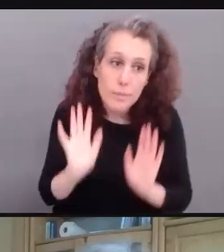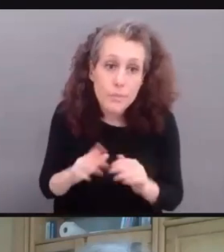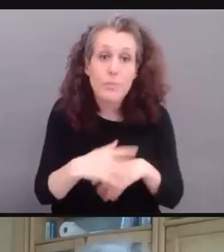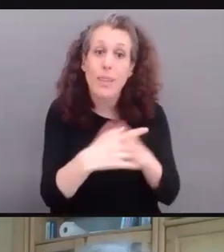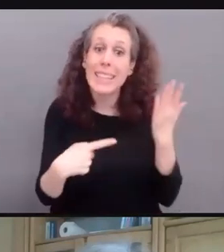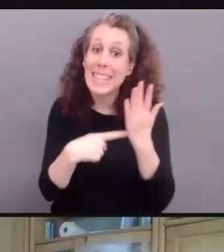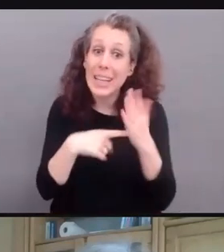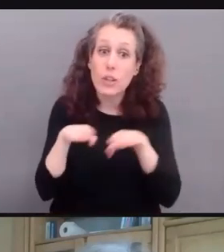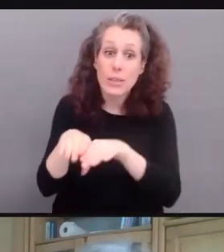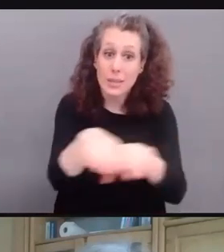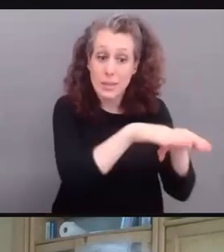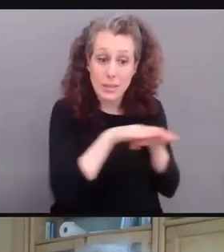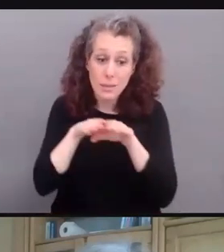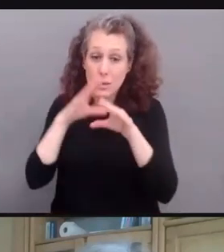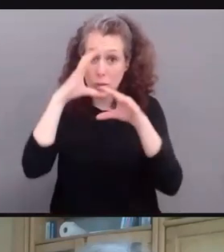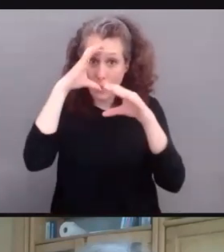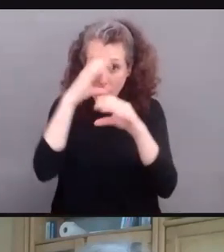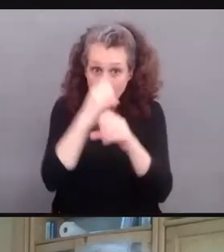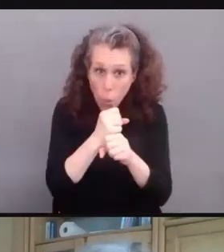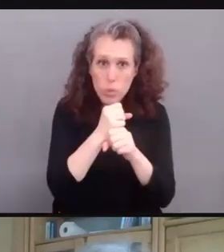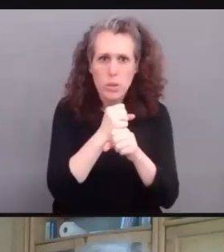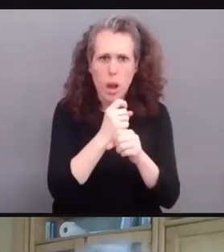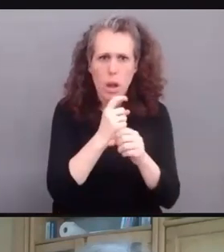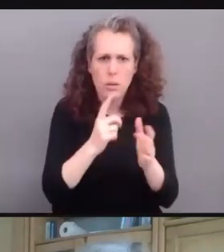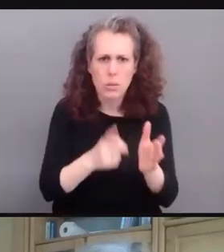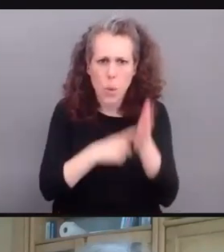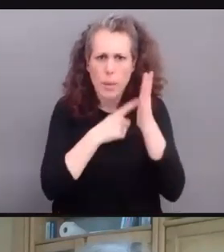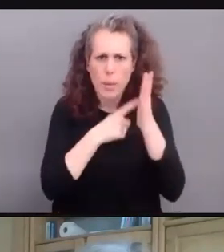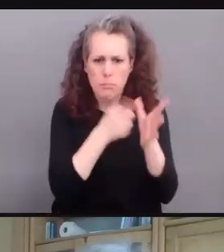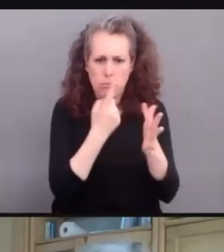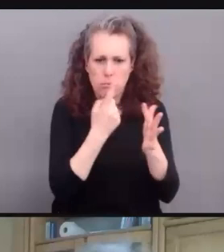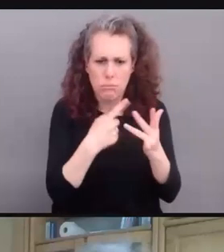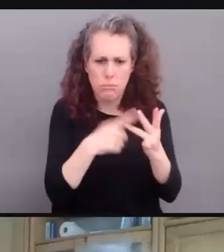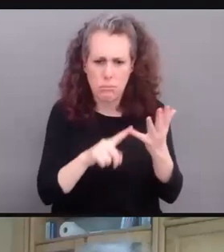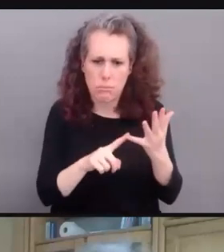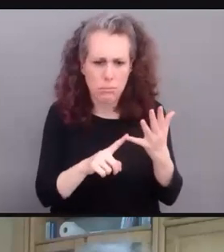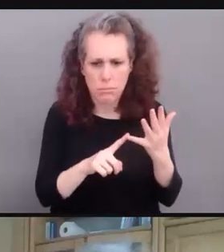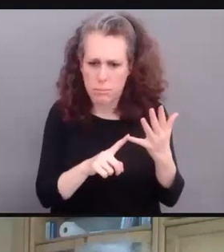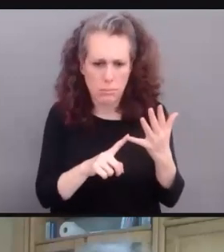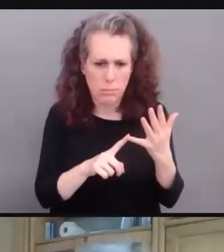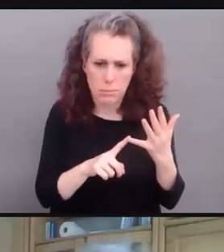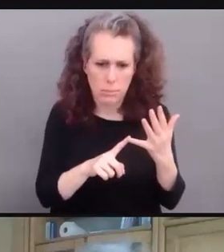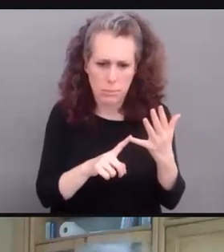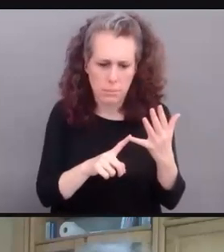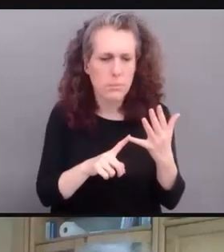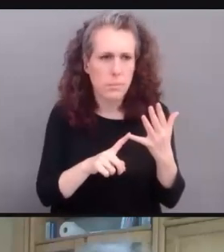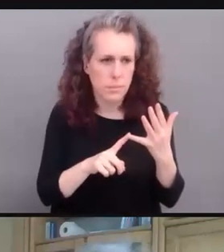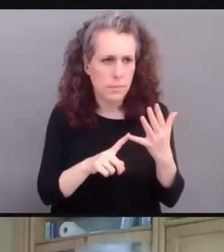focus only on functional requirements. But I think it was a good way to come forward to find